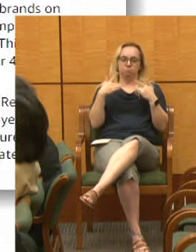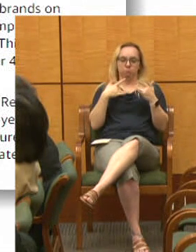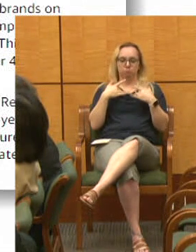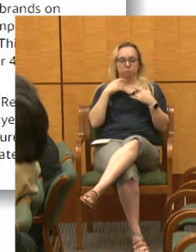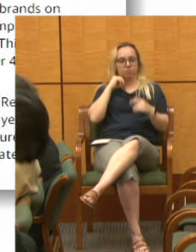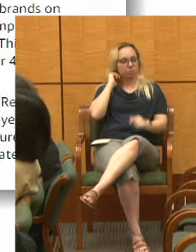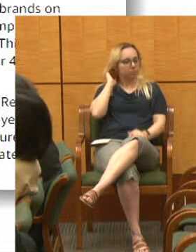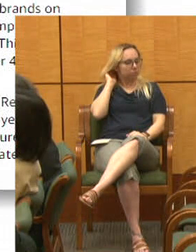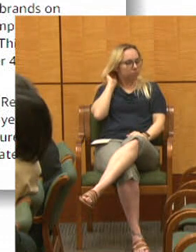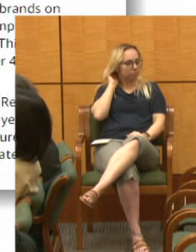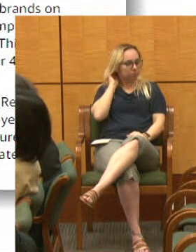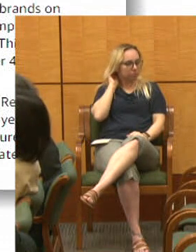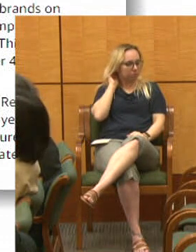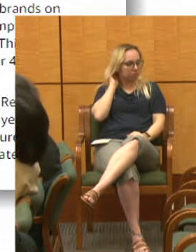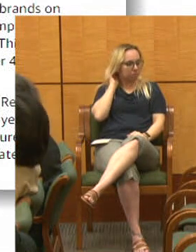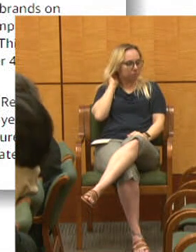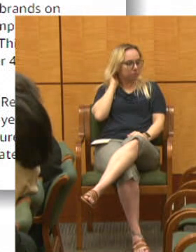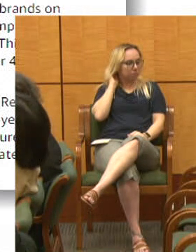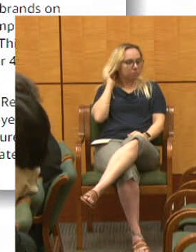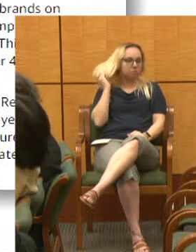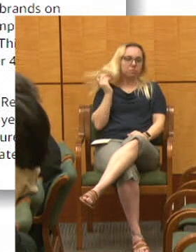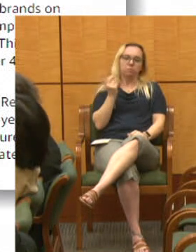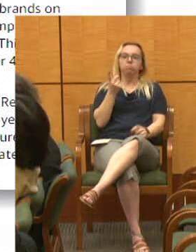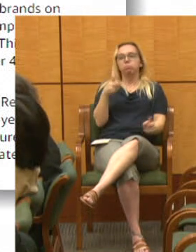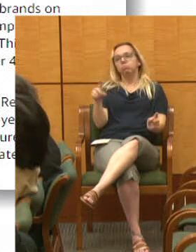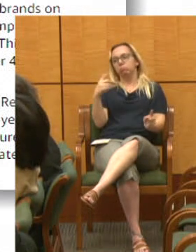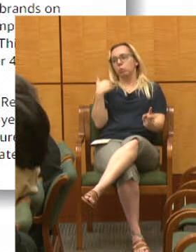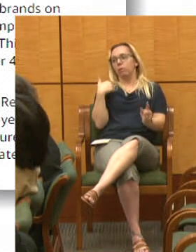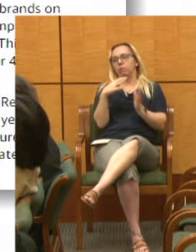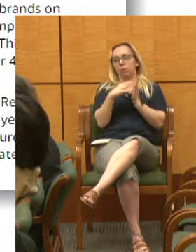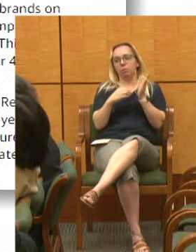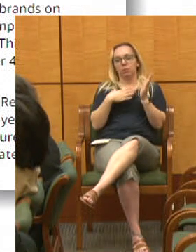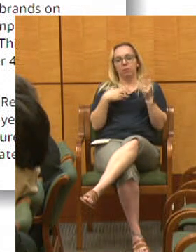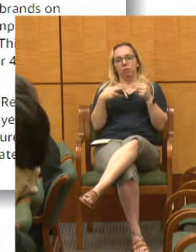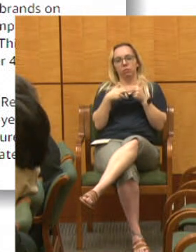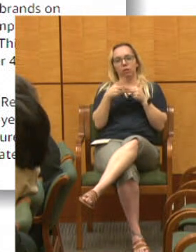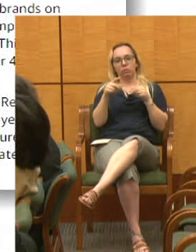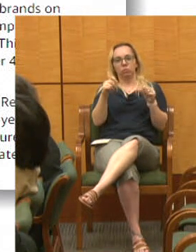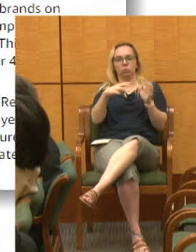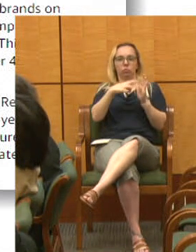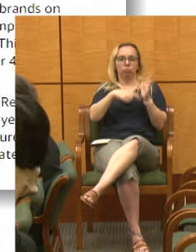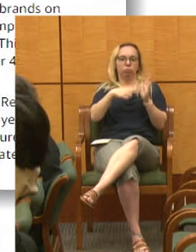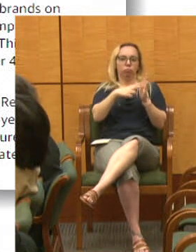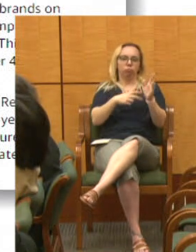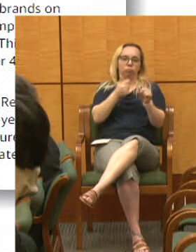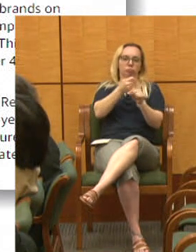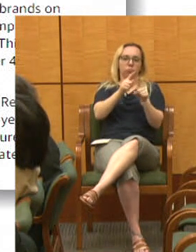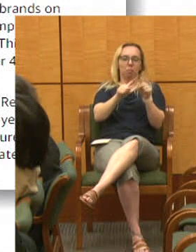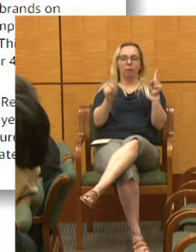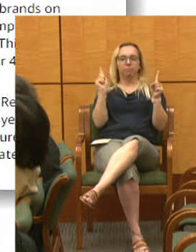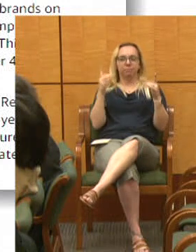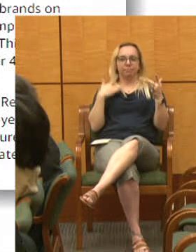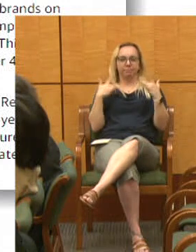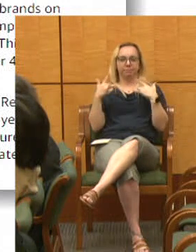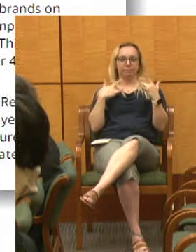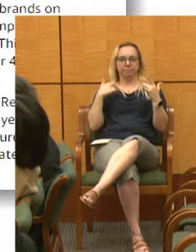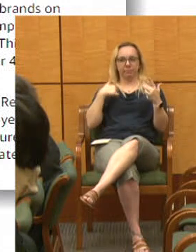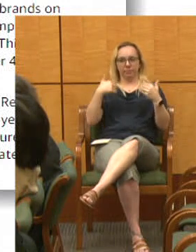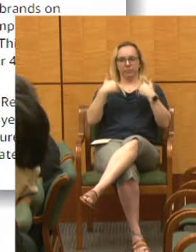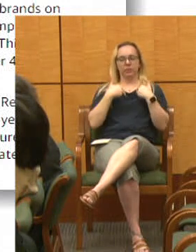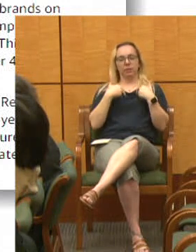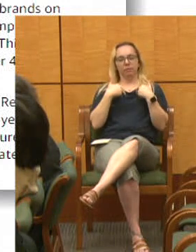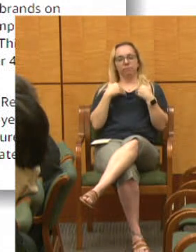I won't read too much about it. You all have a copy of these slides, and you can read them at your leisure. This is the concern that I have